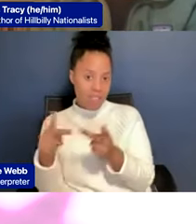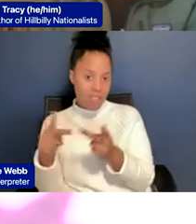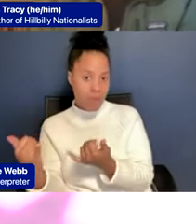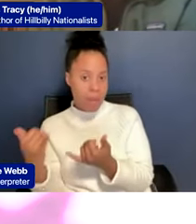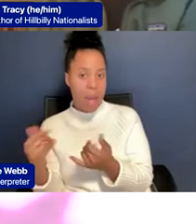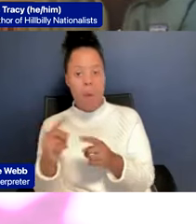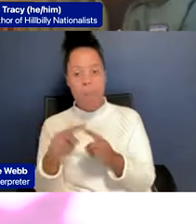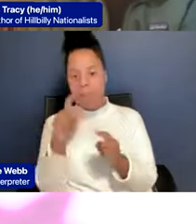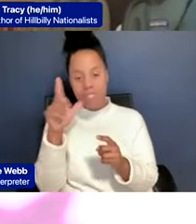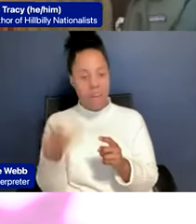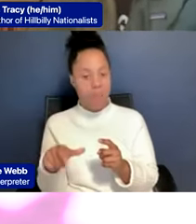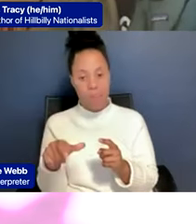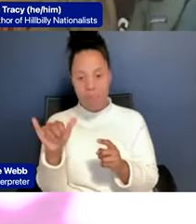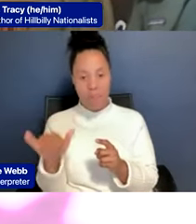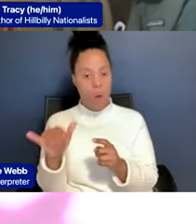forever.